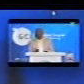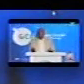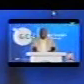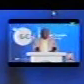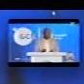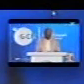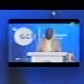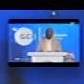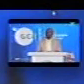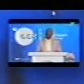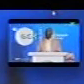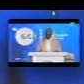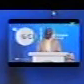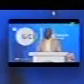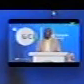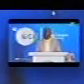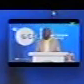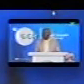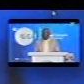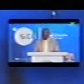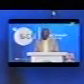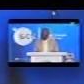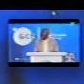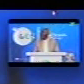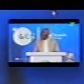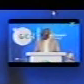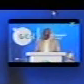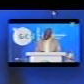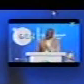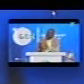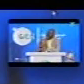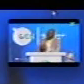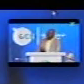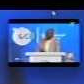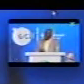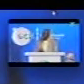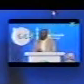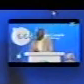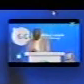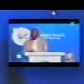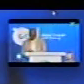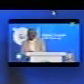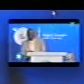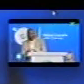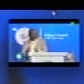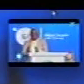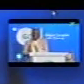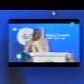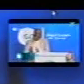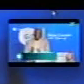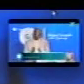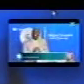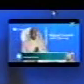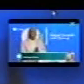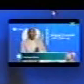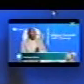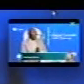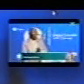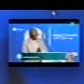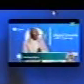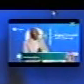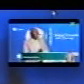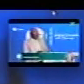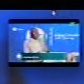For brightness, but we walk in darkness. We grope for the wall like the blind. These